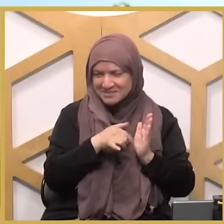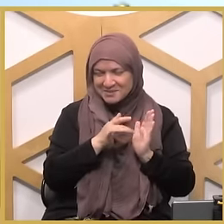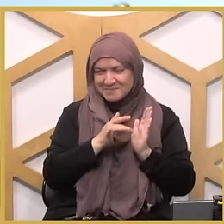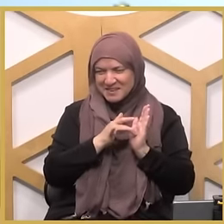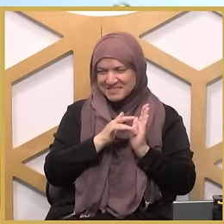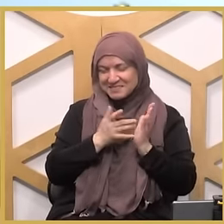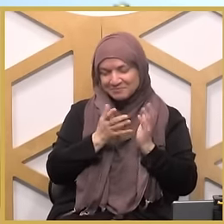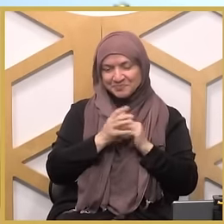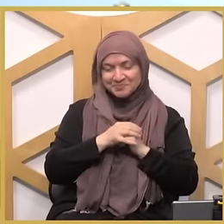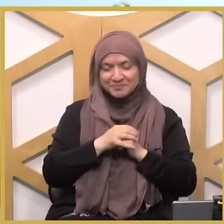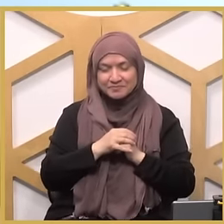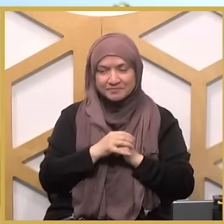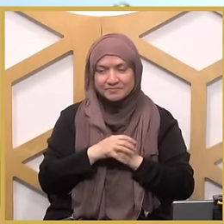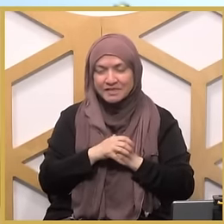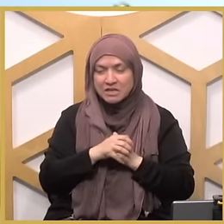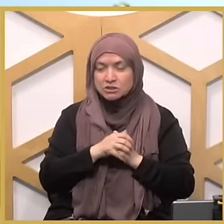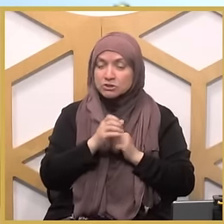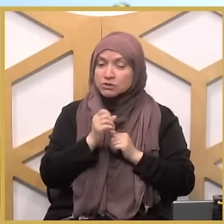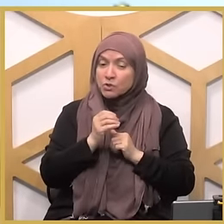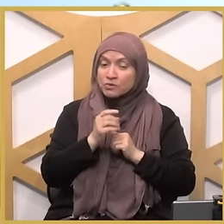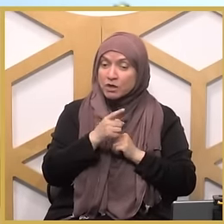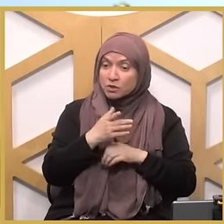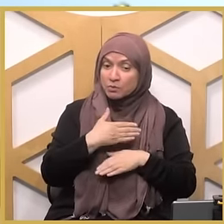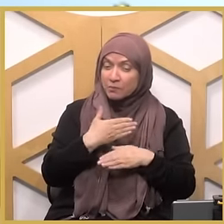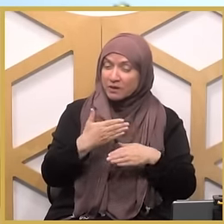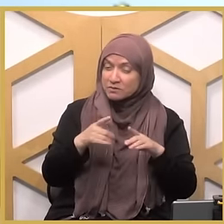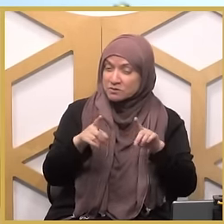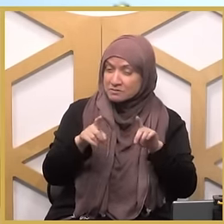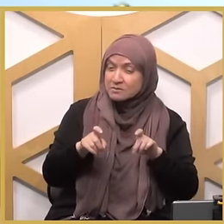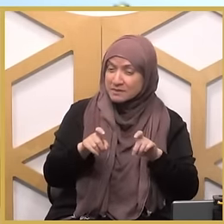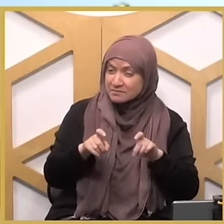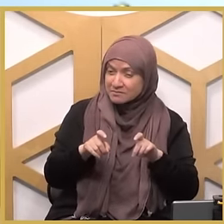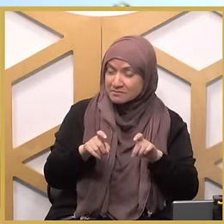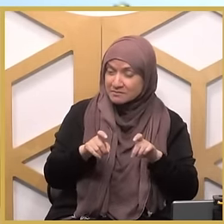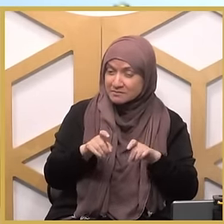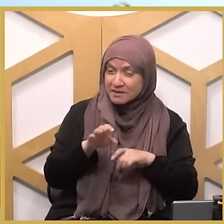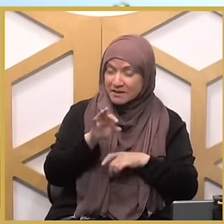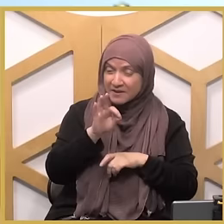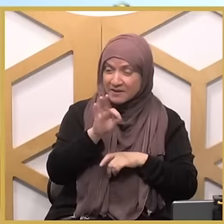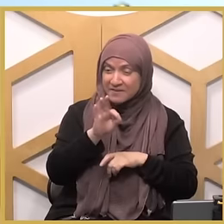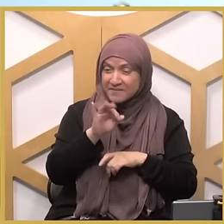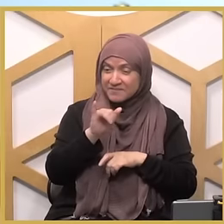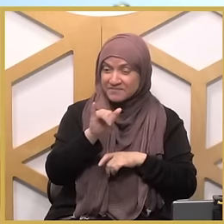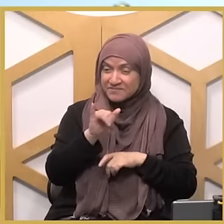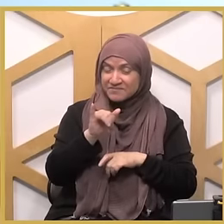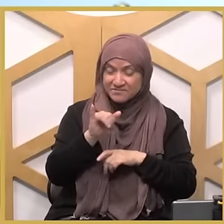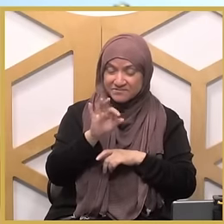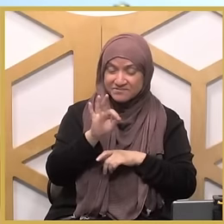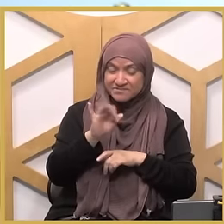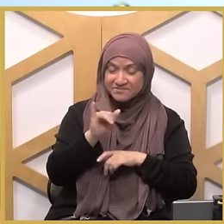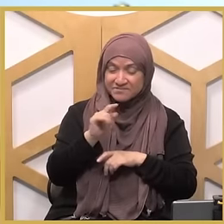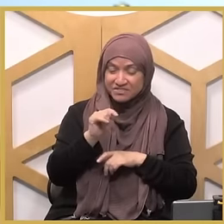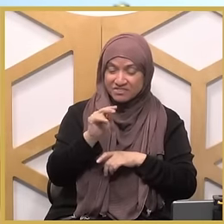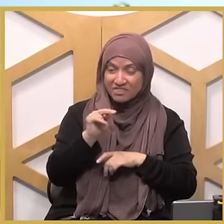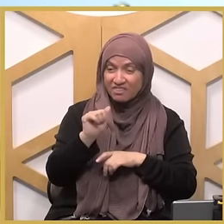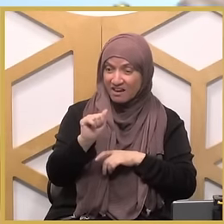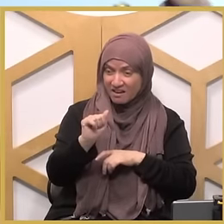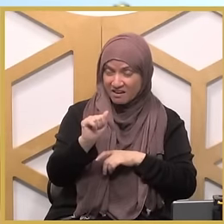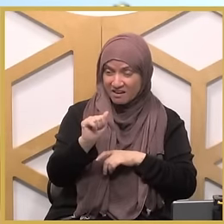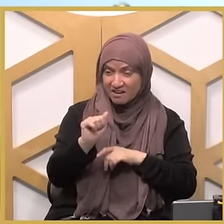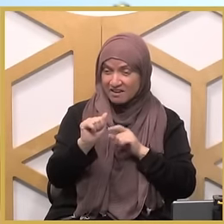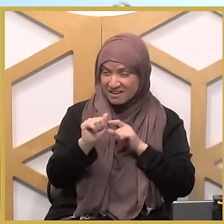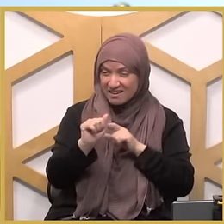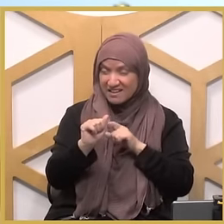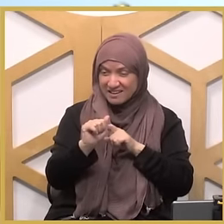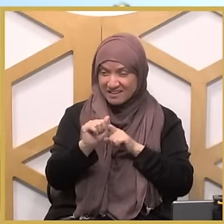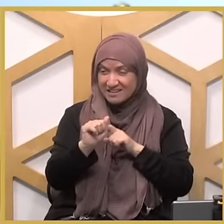is you will be tested. There will be fitna that comes to you as a result of what? Allah subhanahu wa ta'ala making sure that you're sincere